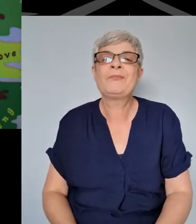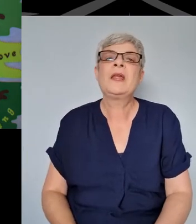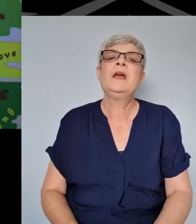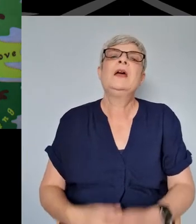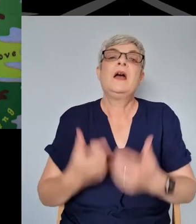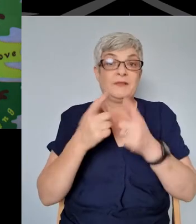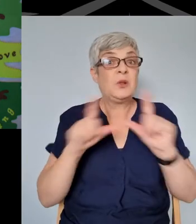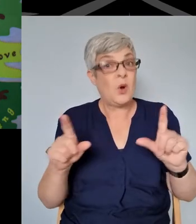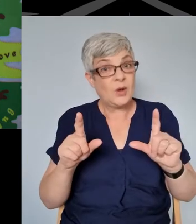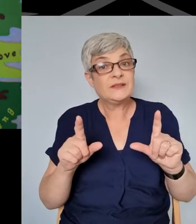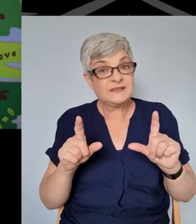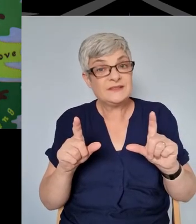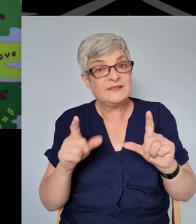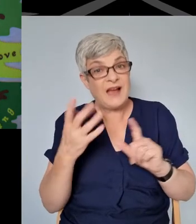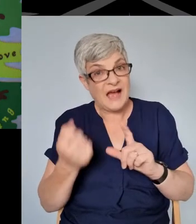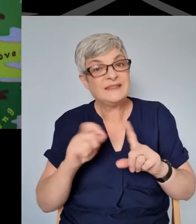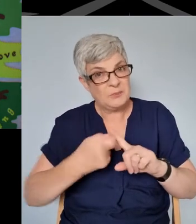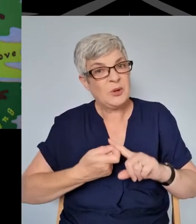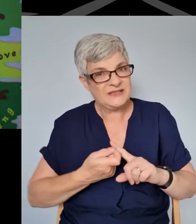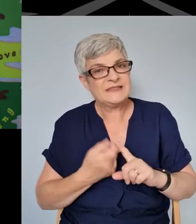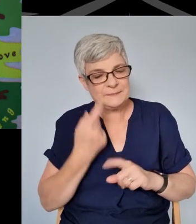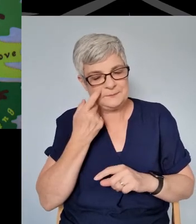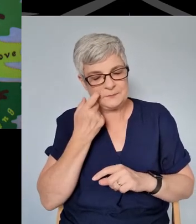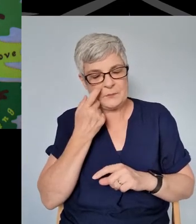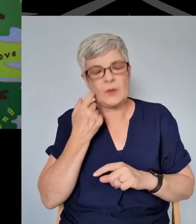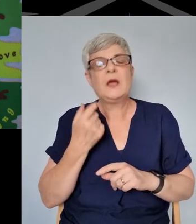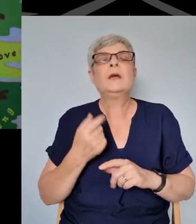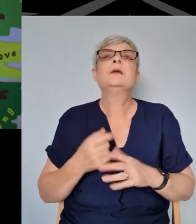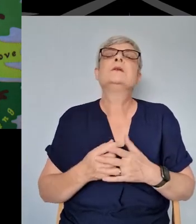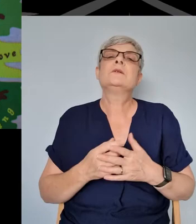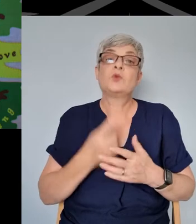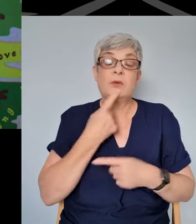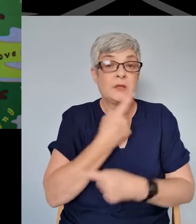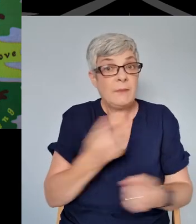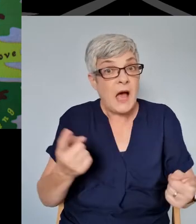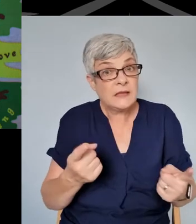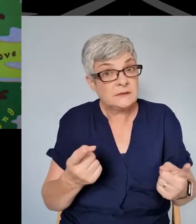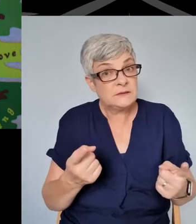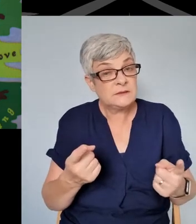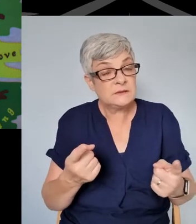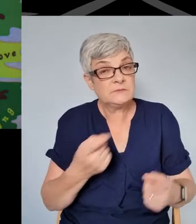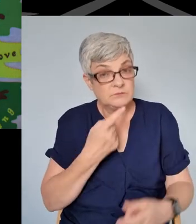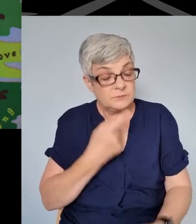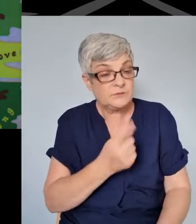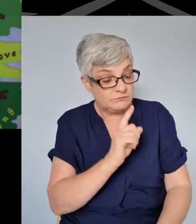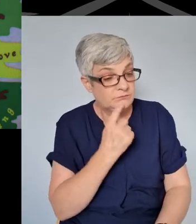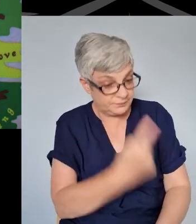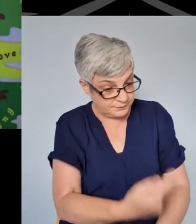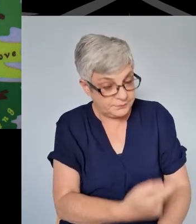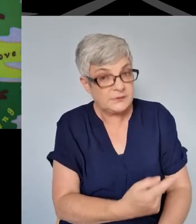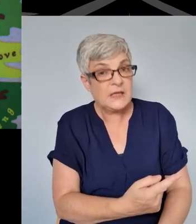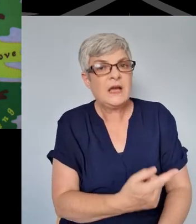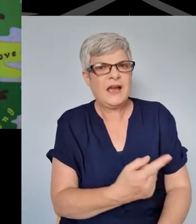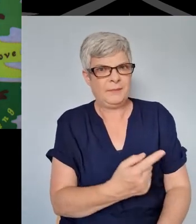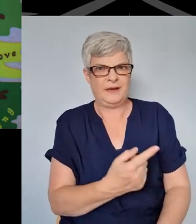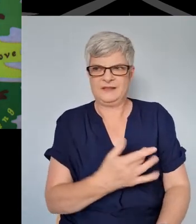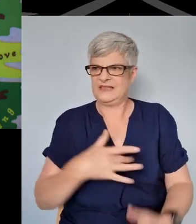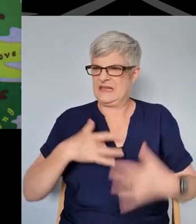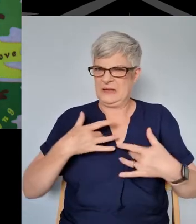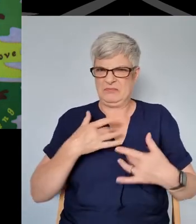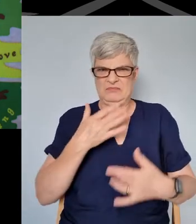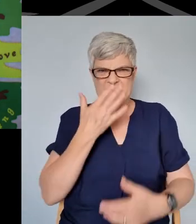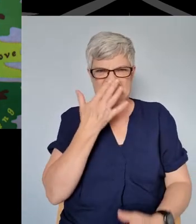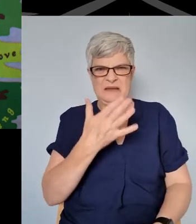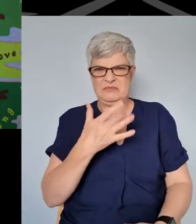And the Lord indeed has something in mind. And so the command is given, verse 4, to Ezekiel, and it seems bizarre. He's